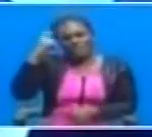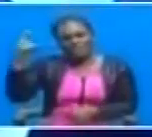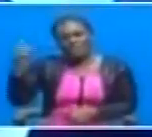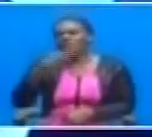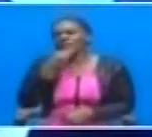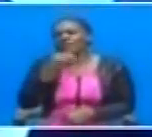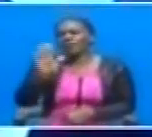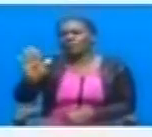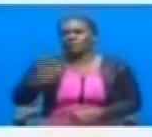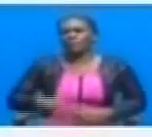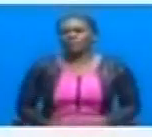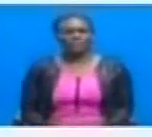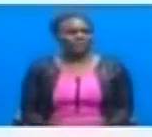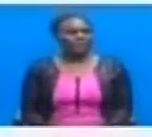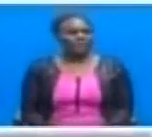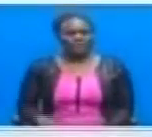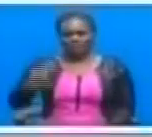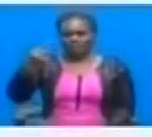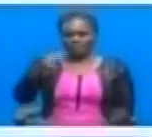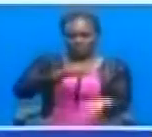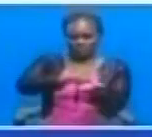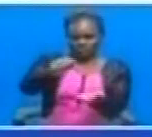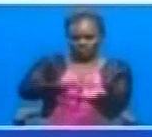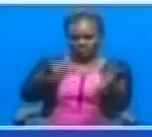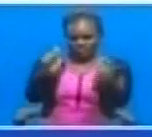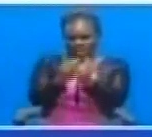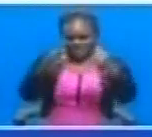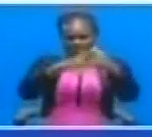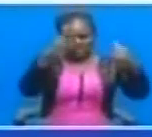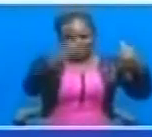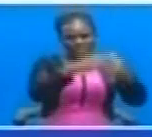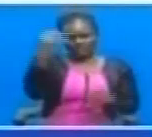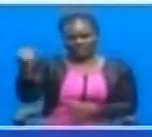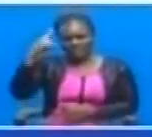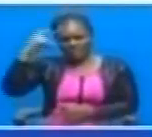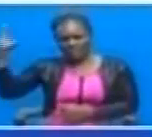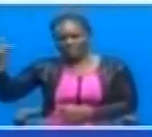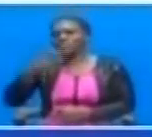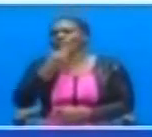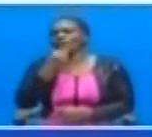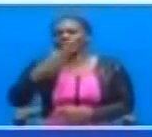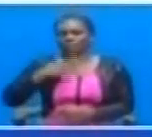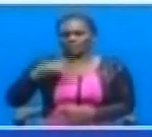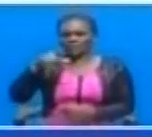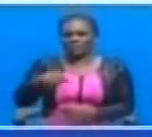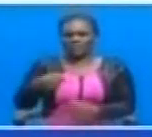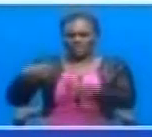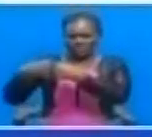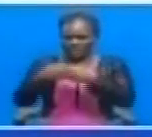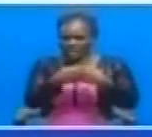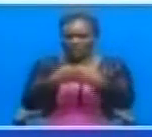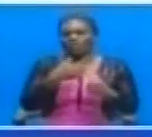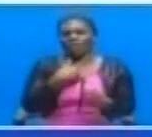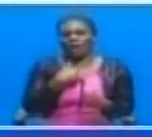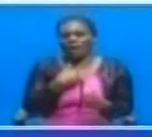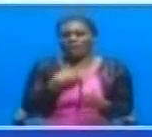dreams. First published in 1995, Dreams from My Father paints the struggle U.S. President Barack